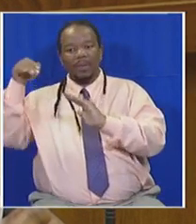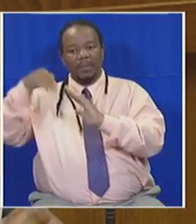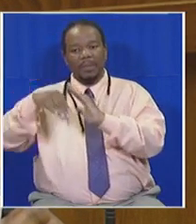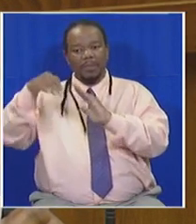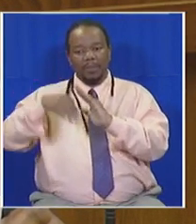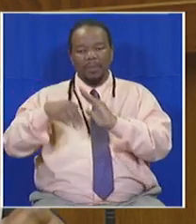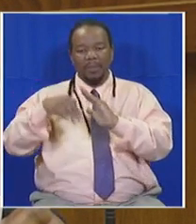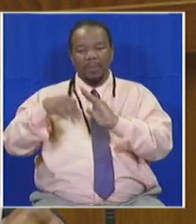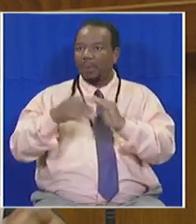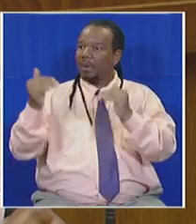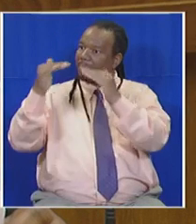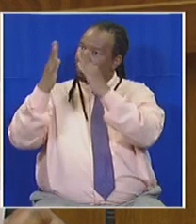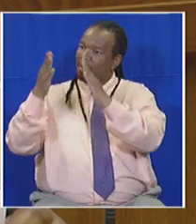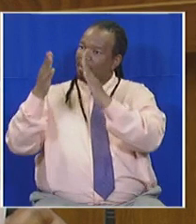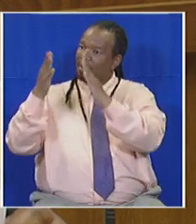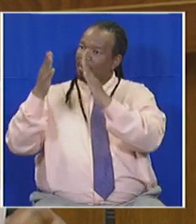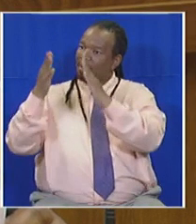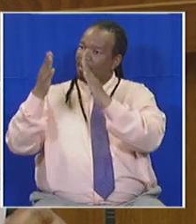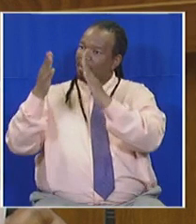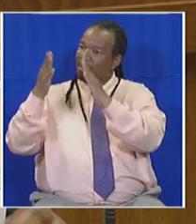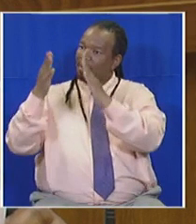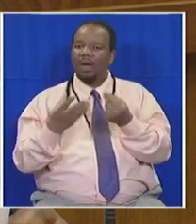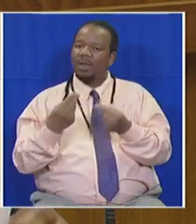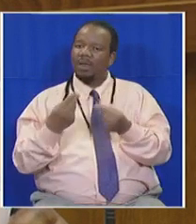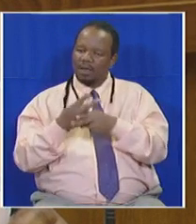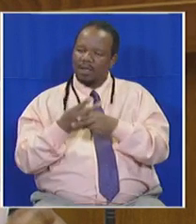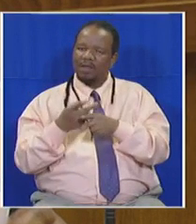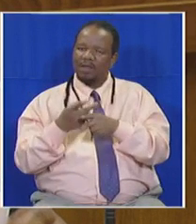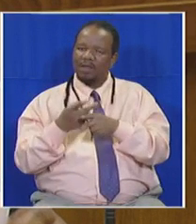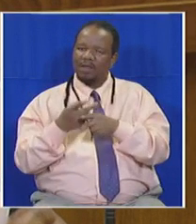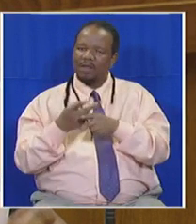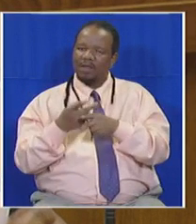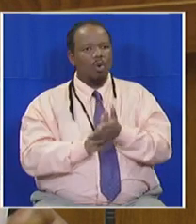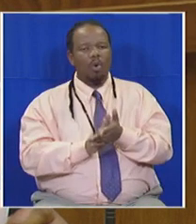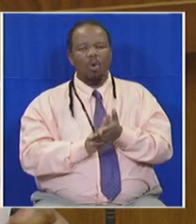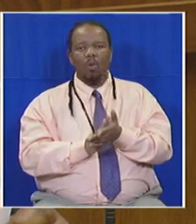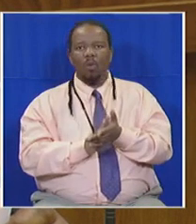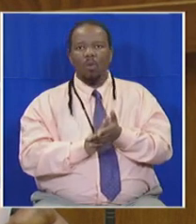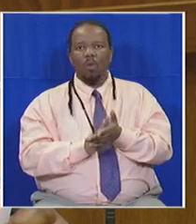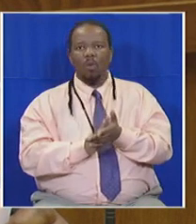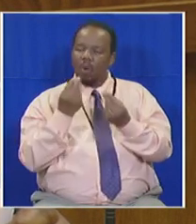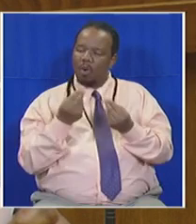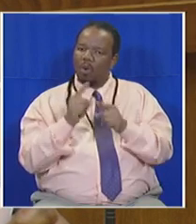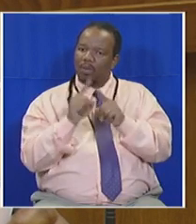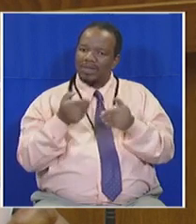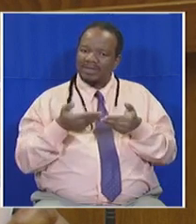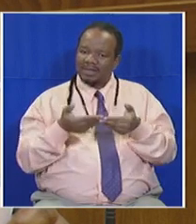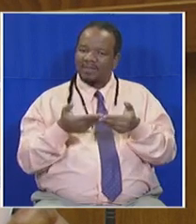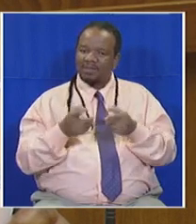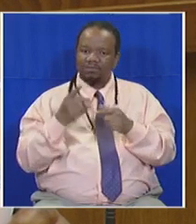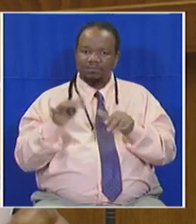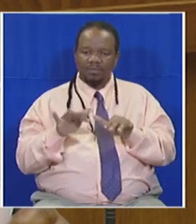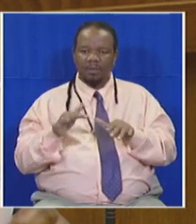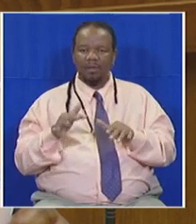there, followed by catastrophic component failure, regular and prolonged disruptions in service deliveries.